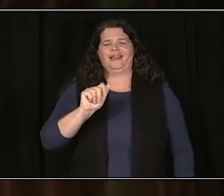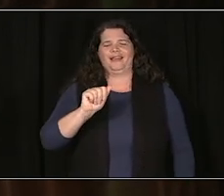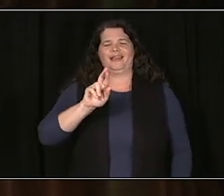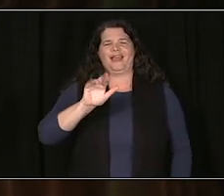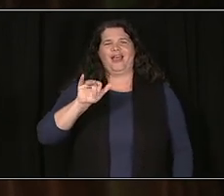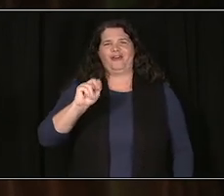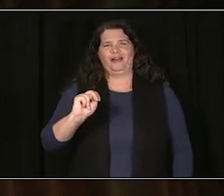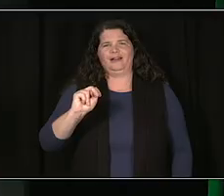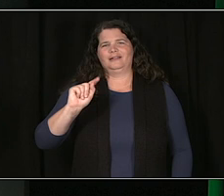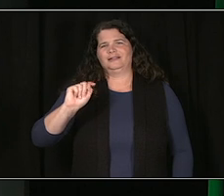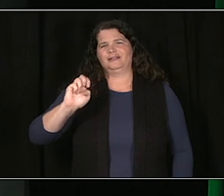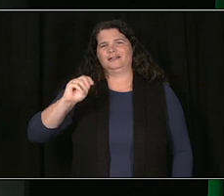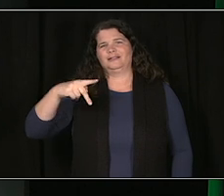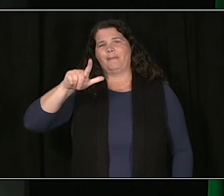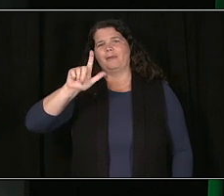Thank you.